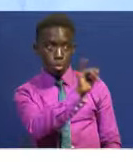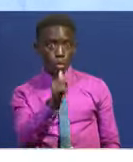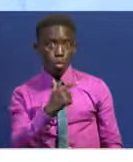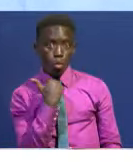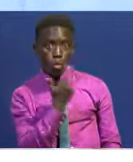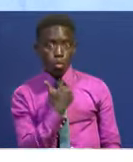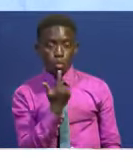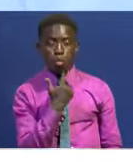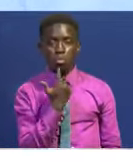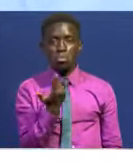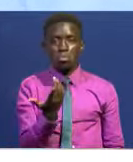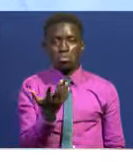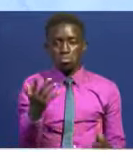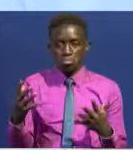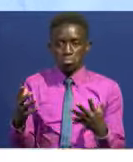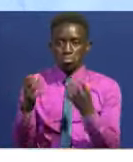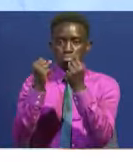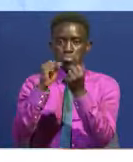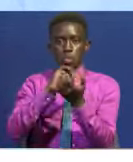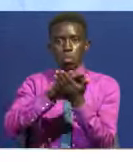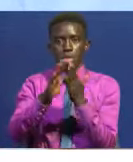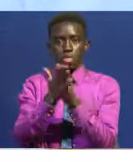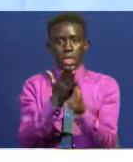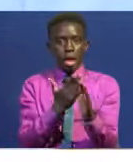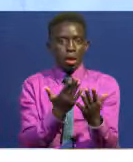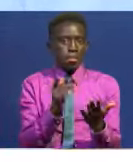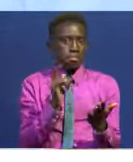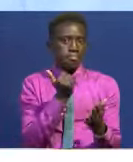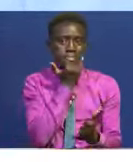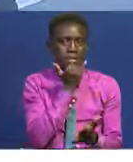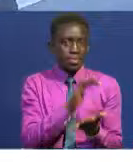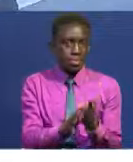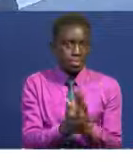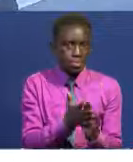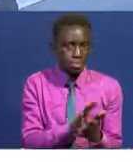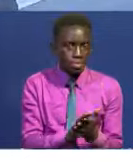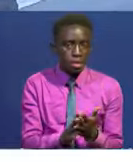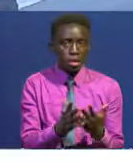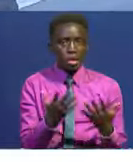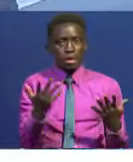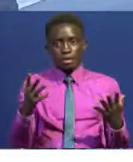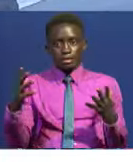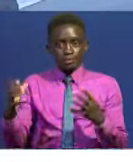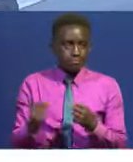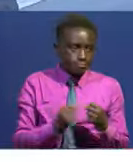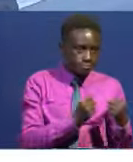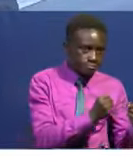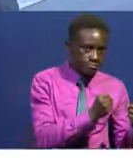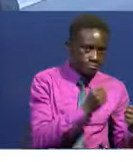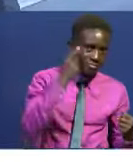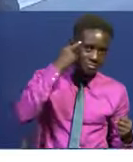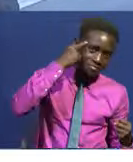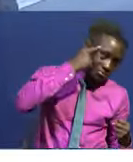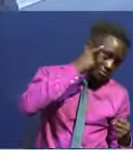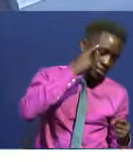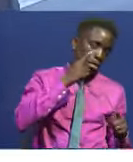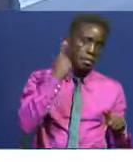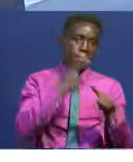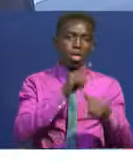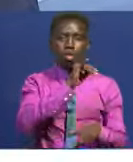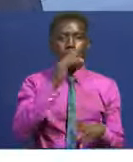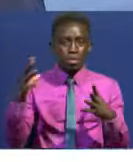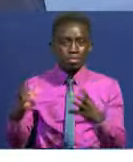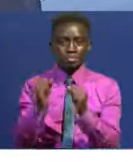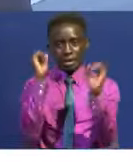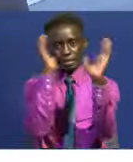and illegally arrested, harassed, and kidnapped. We have dismantled the criminal gangs. We know where they are